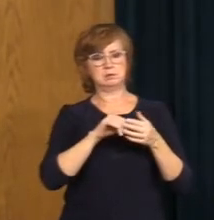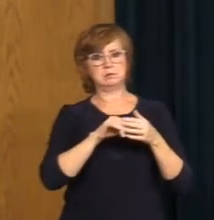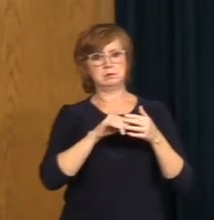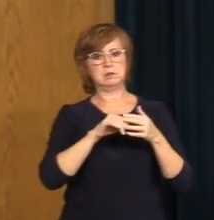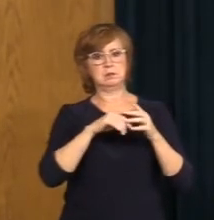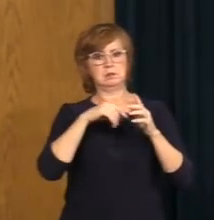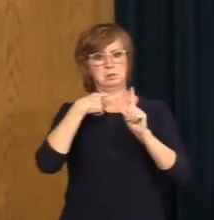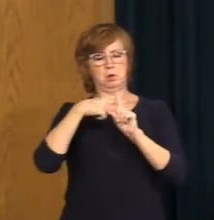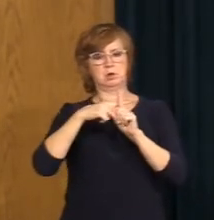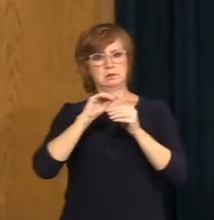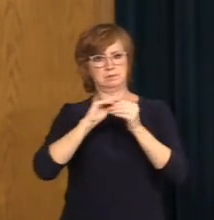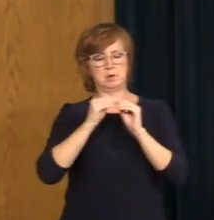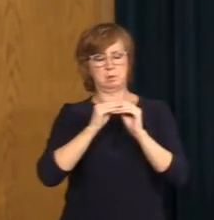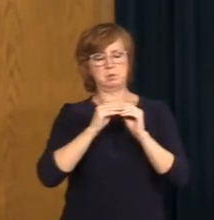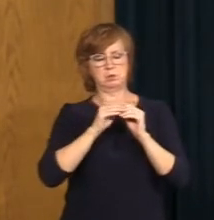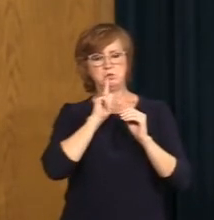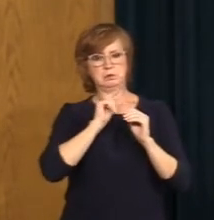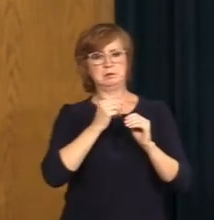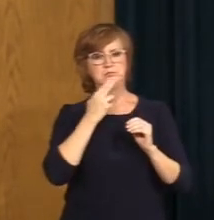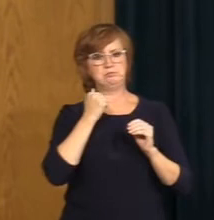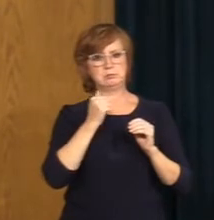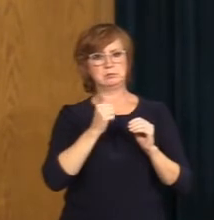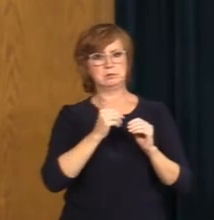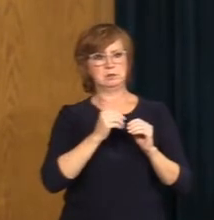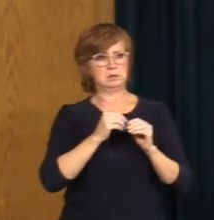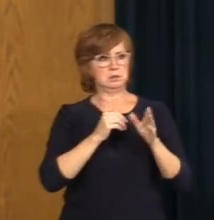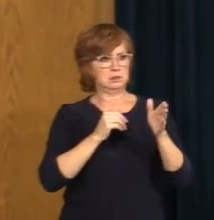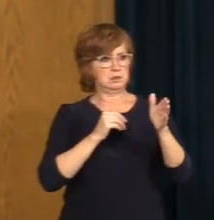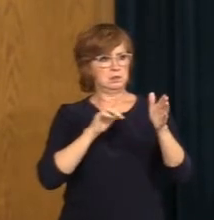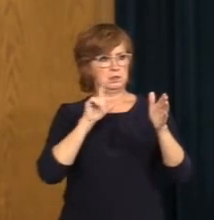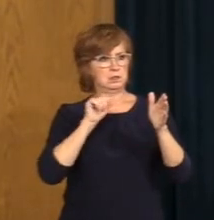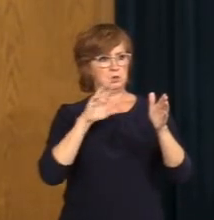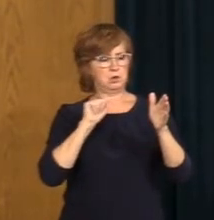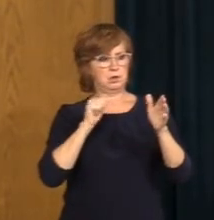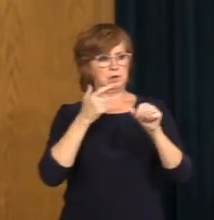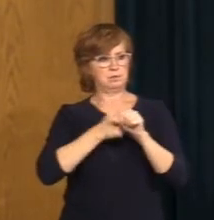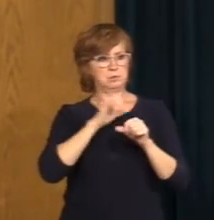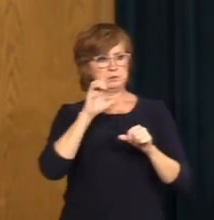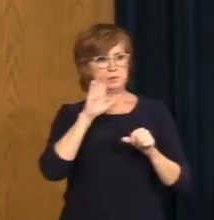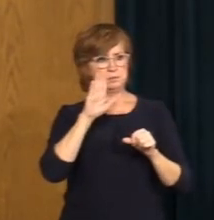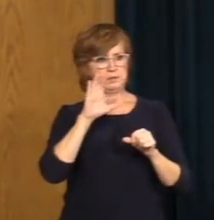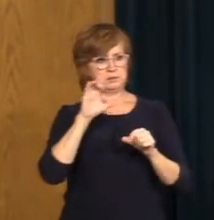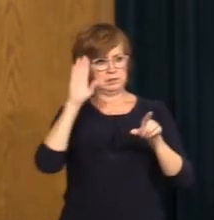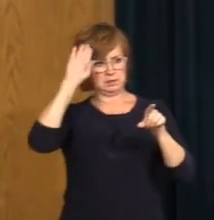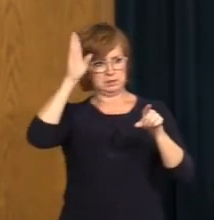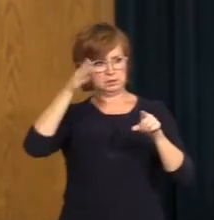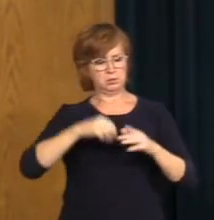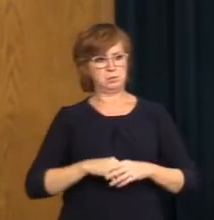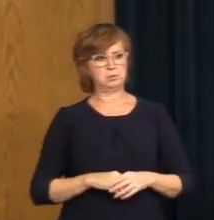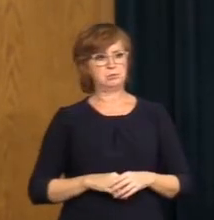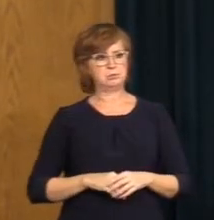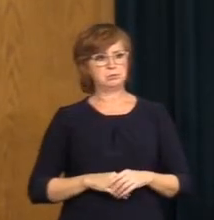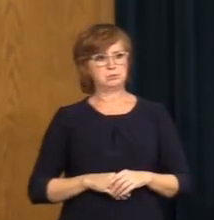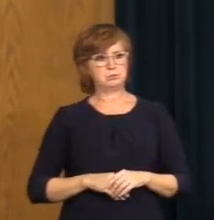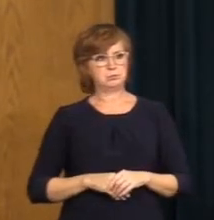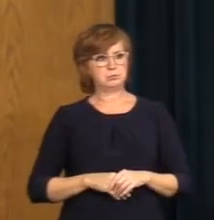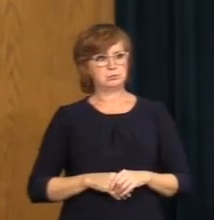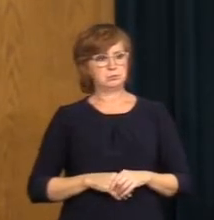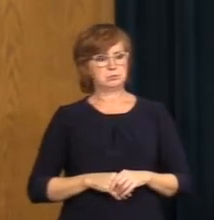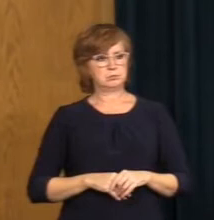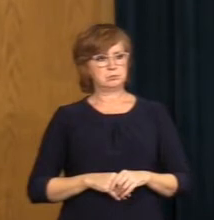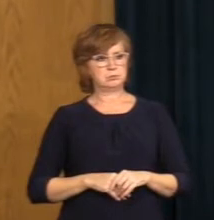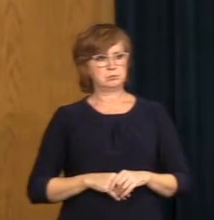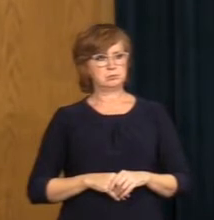good. Thank you. Laura from CBC. Hello. I'm wondering what you make